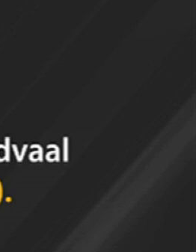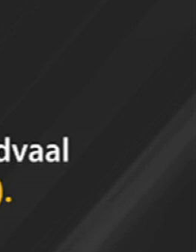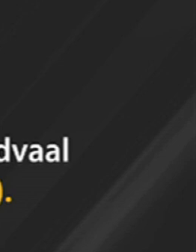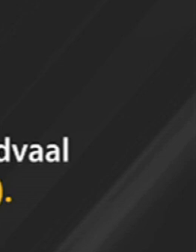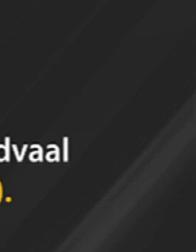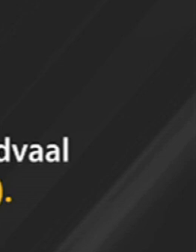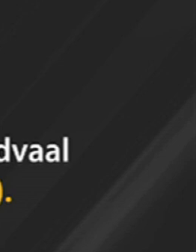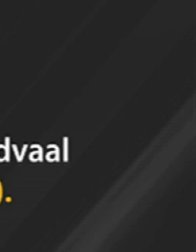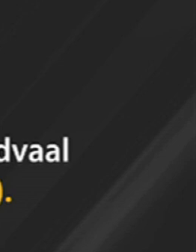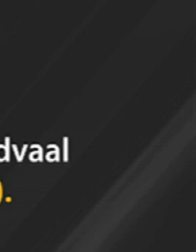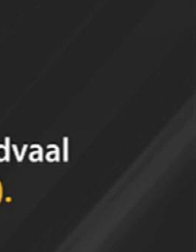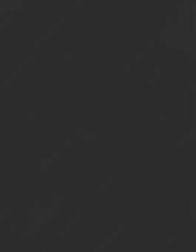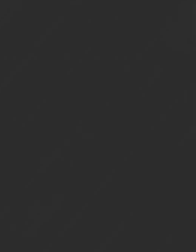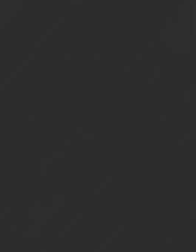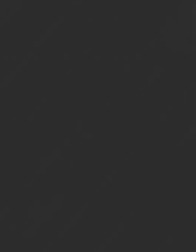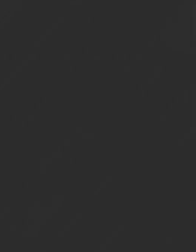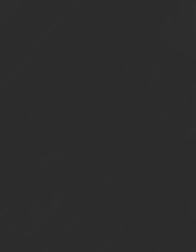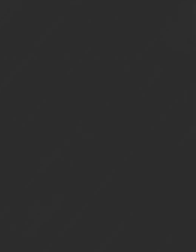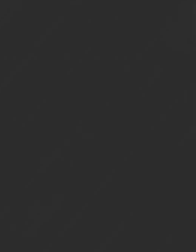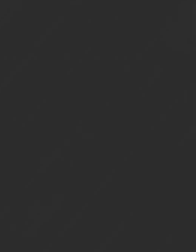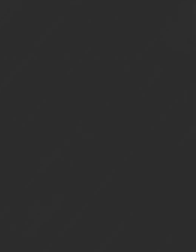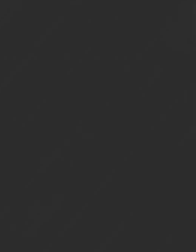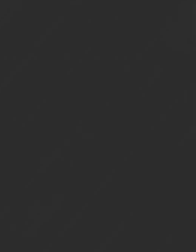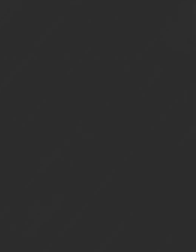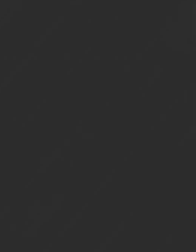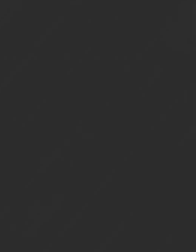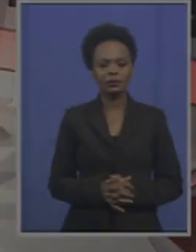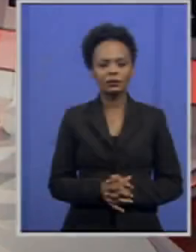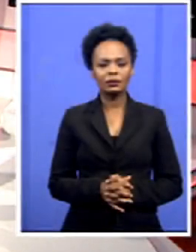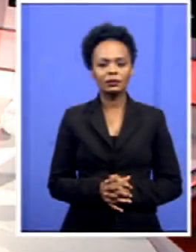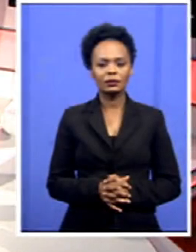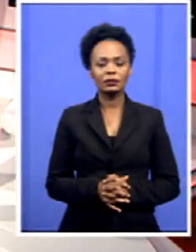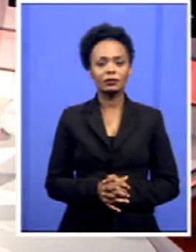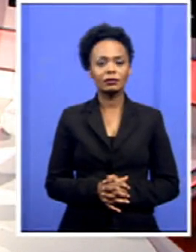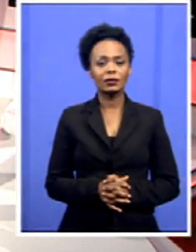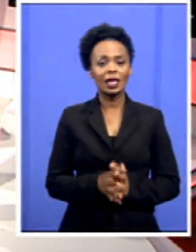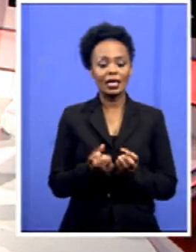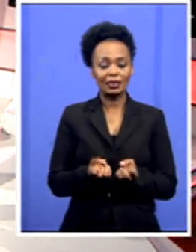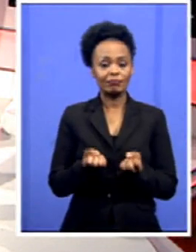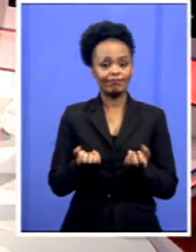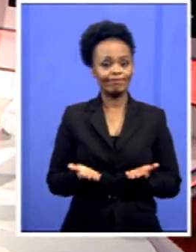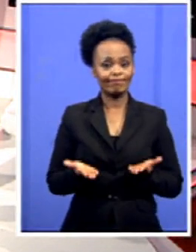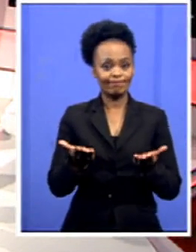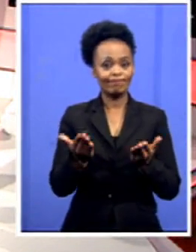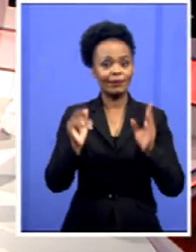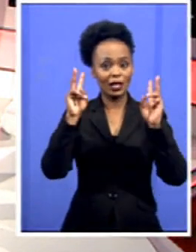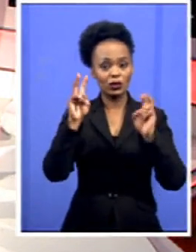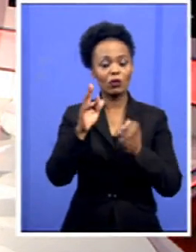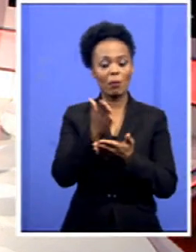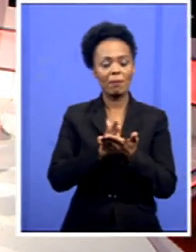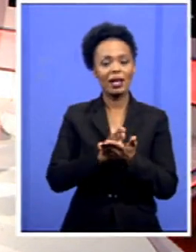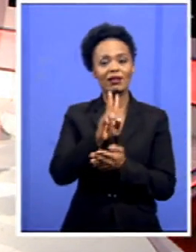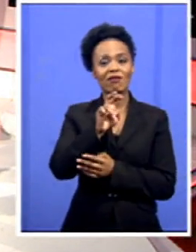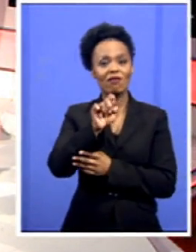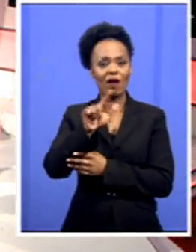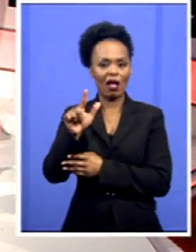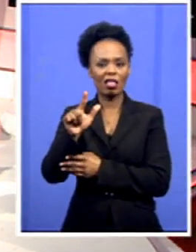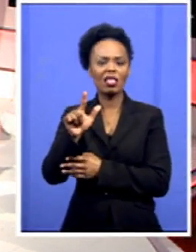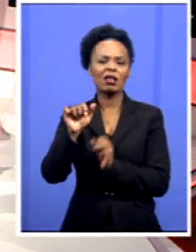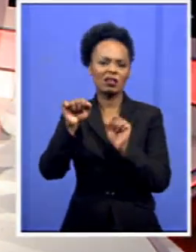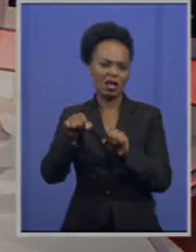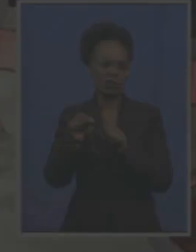next month. Moving on then, let's look at some of the service delivery issues in Midva. Yes, they are. We've